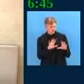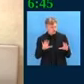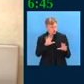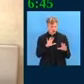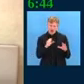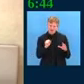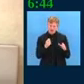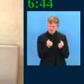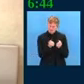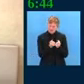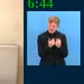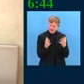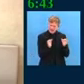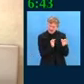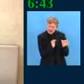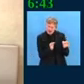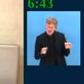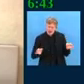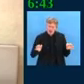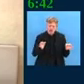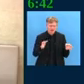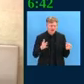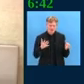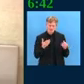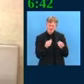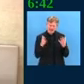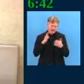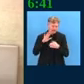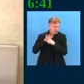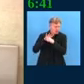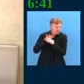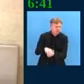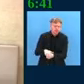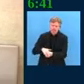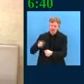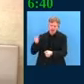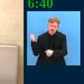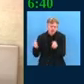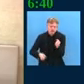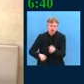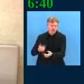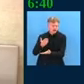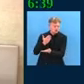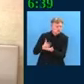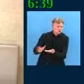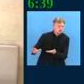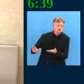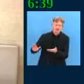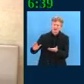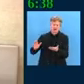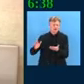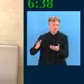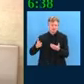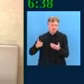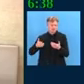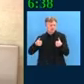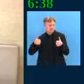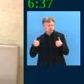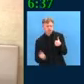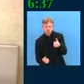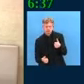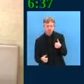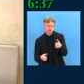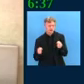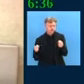patterns of discrimination, exclusion, harassment, politicization, and of course underrepresentation. For 2